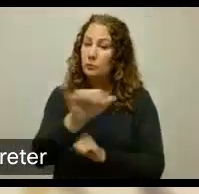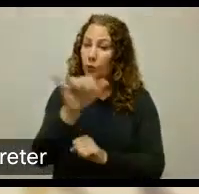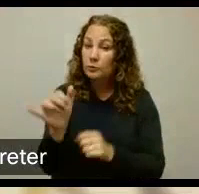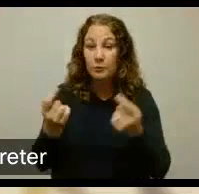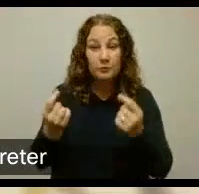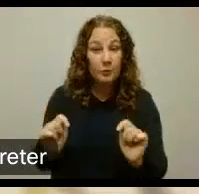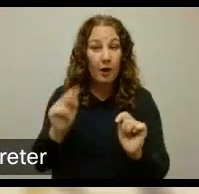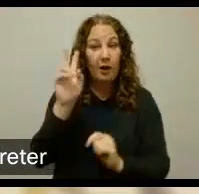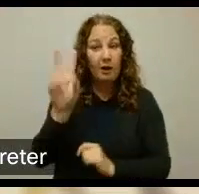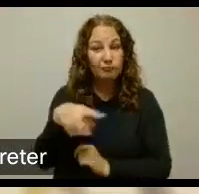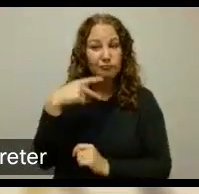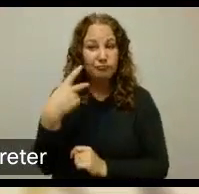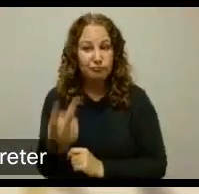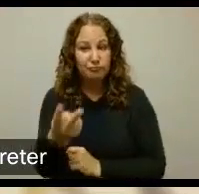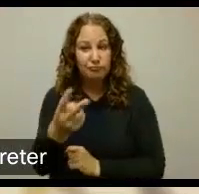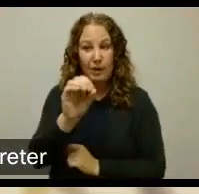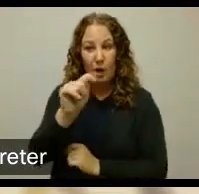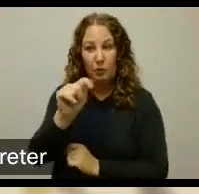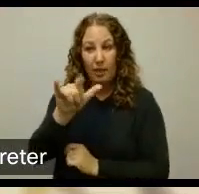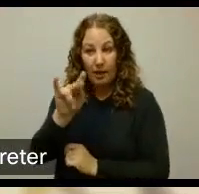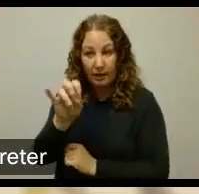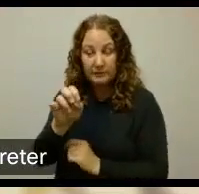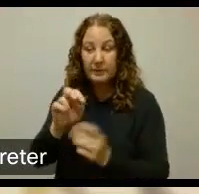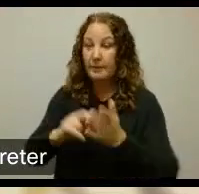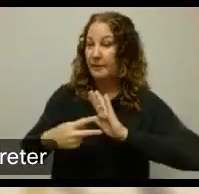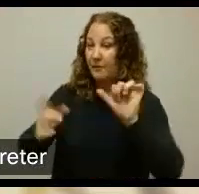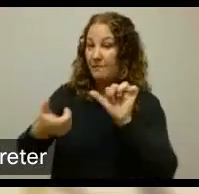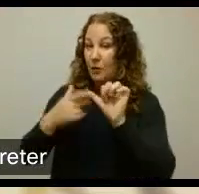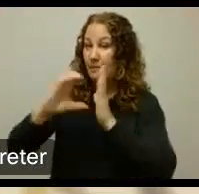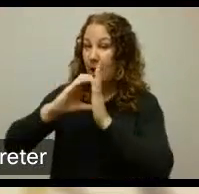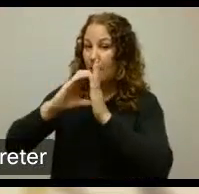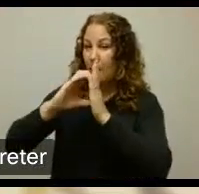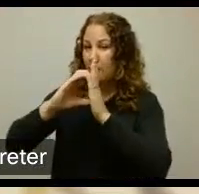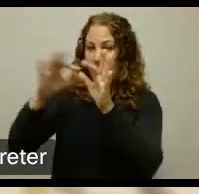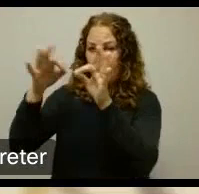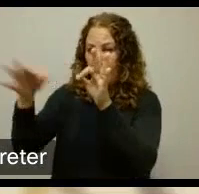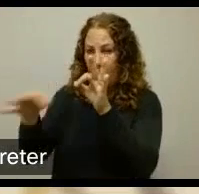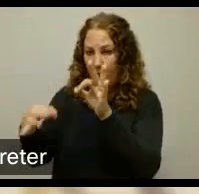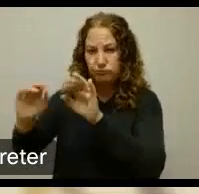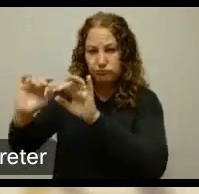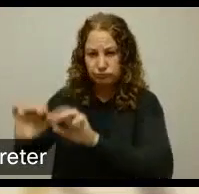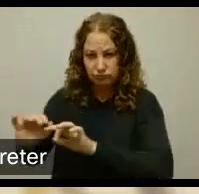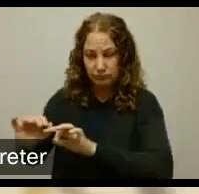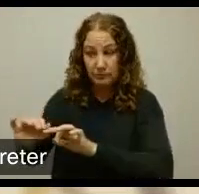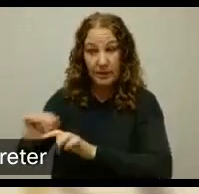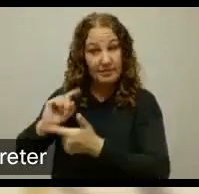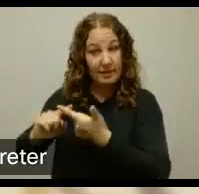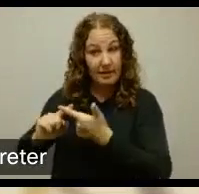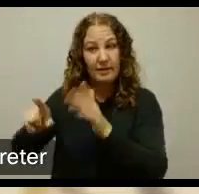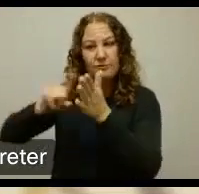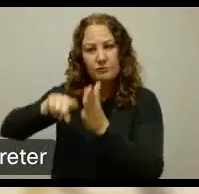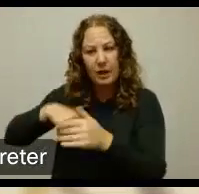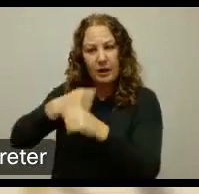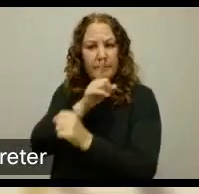a reverse outline. So after you've written your paragraph, if you want to check to see that you